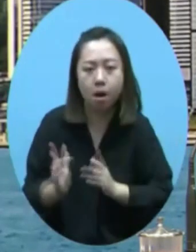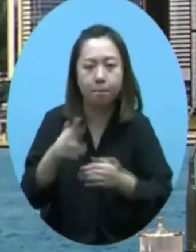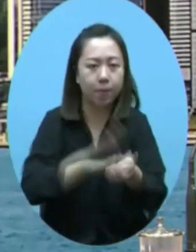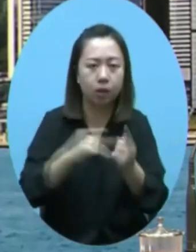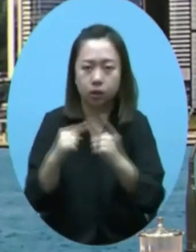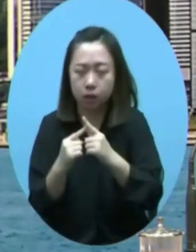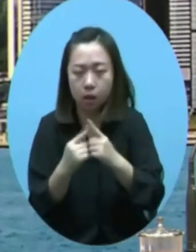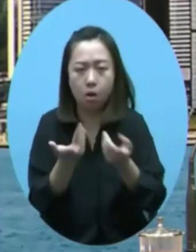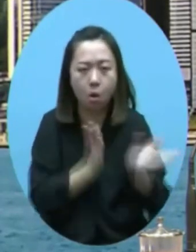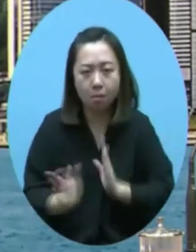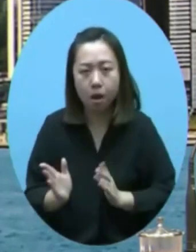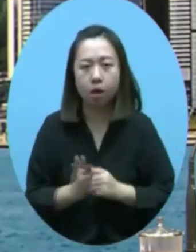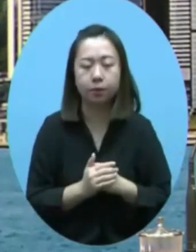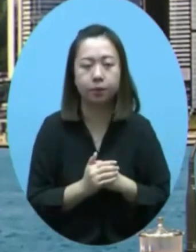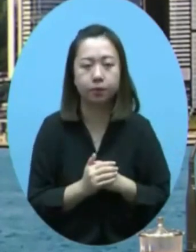adjusted